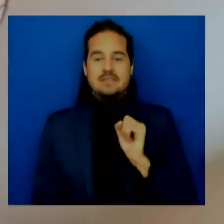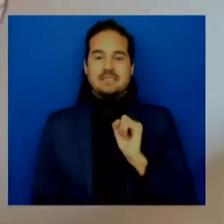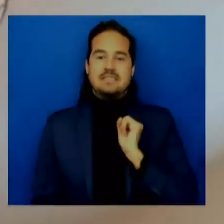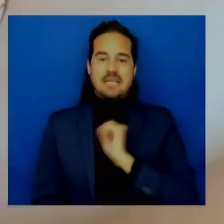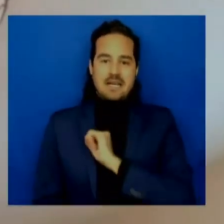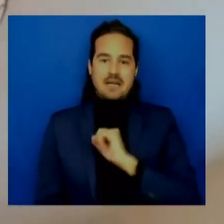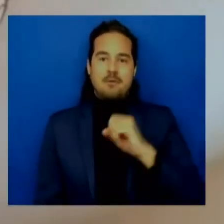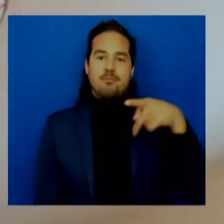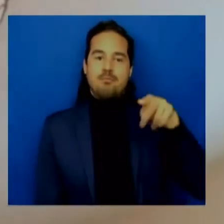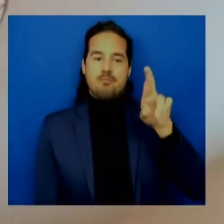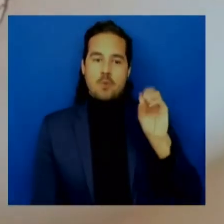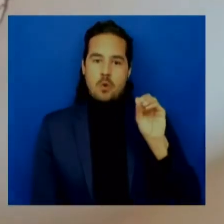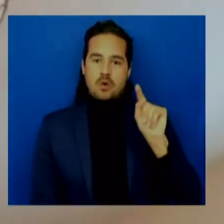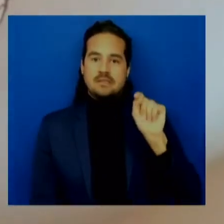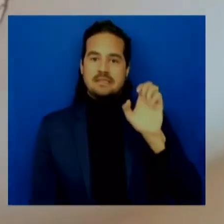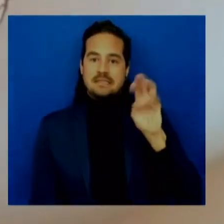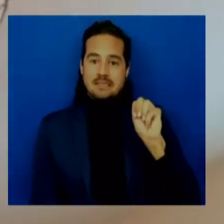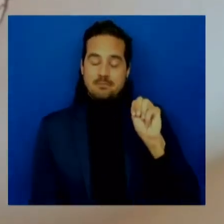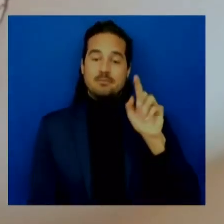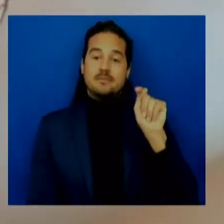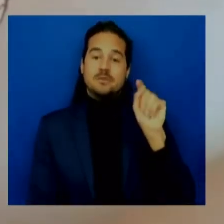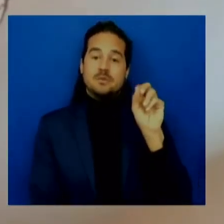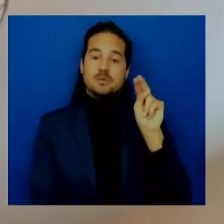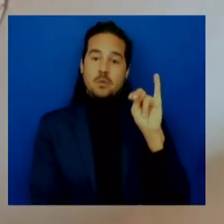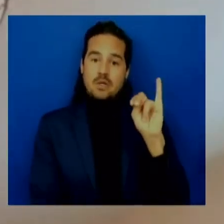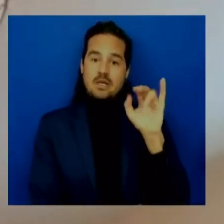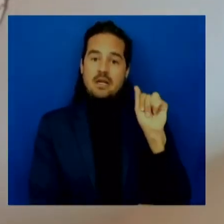Governor, thank you so much, and good morning, everyone.